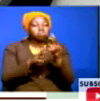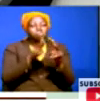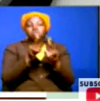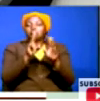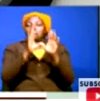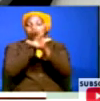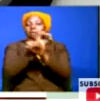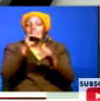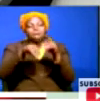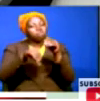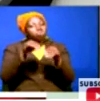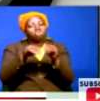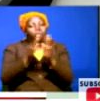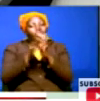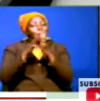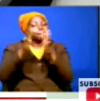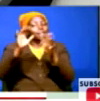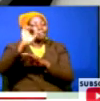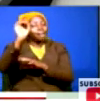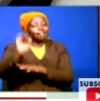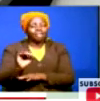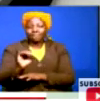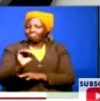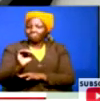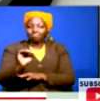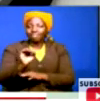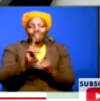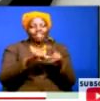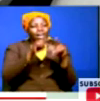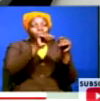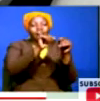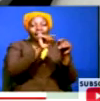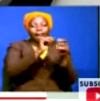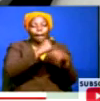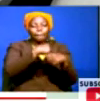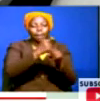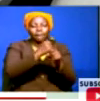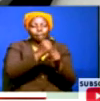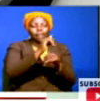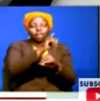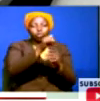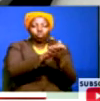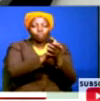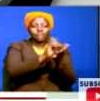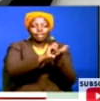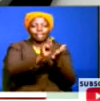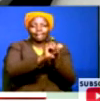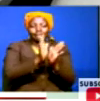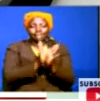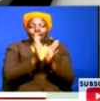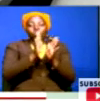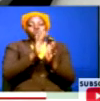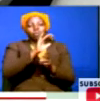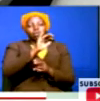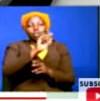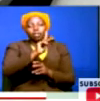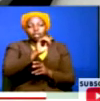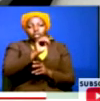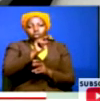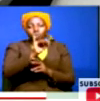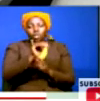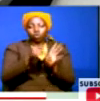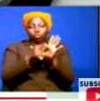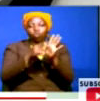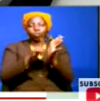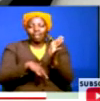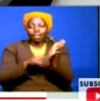Prime Minister says the allegations made by Jubilee Secretary General Jeremiah Kioni reeks of dishonesty, wondering why the coalition